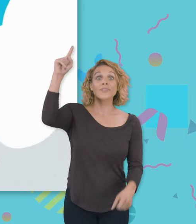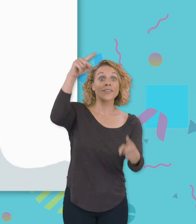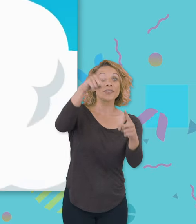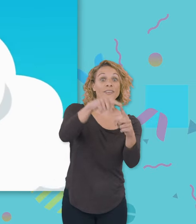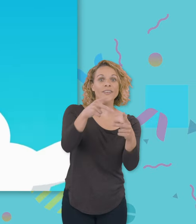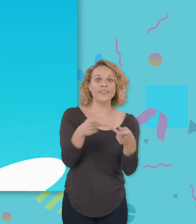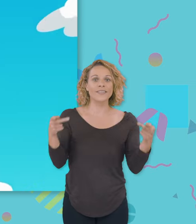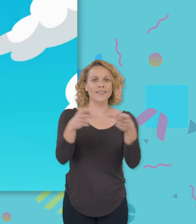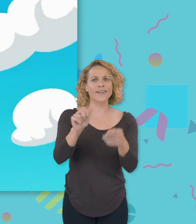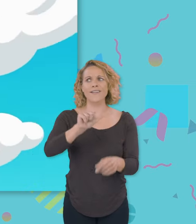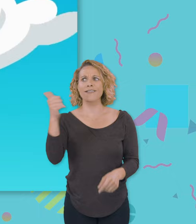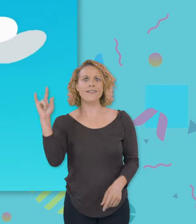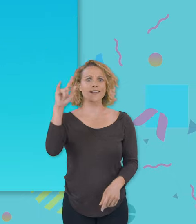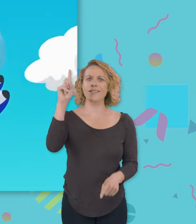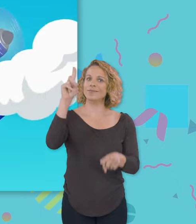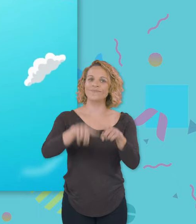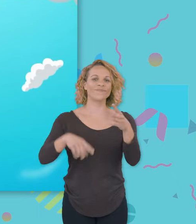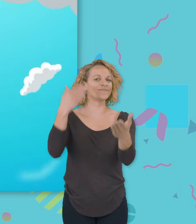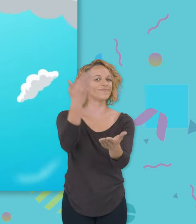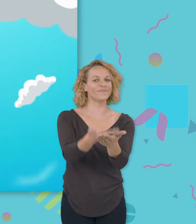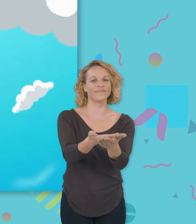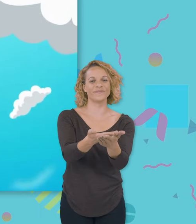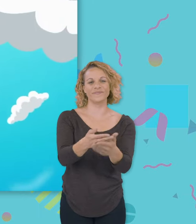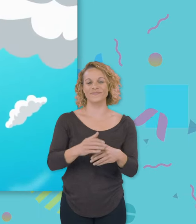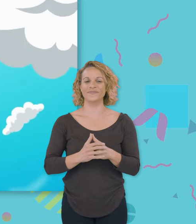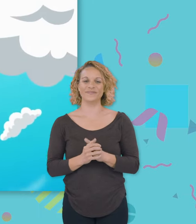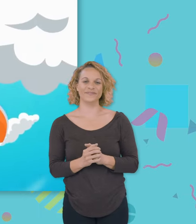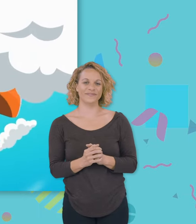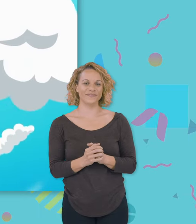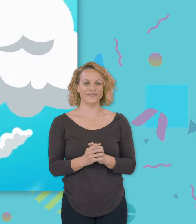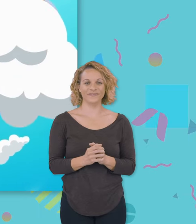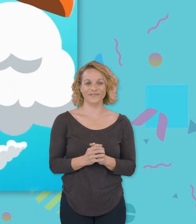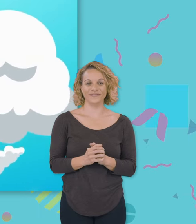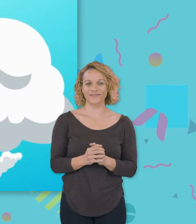It flies to the places other planes can't reach.